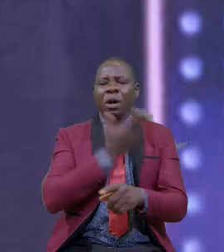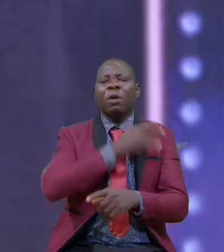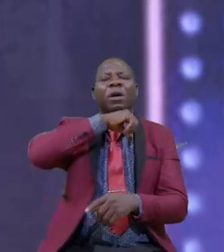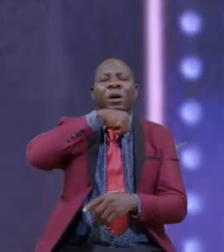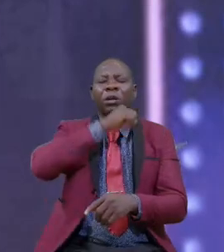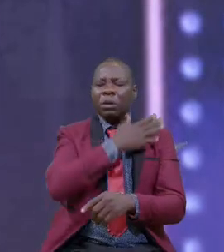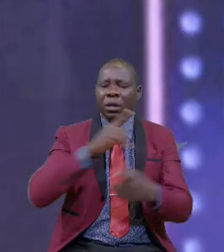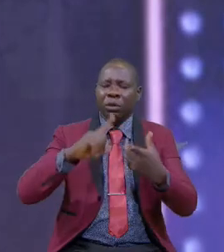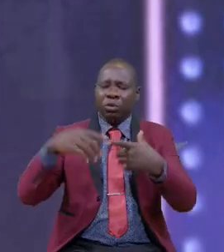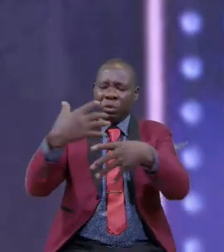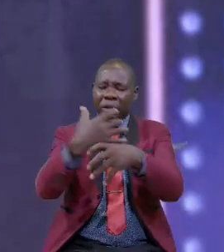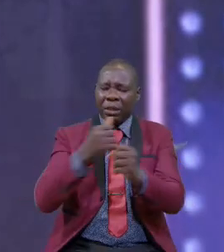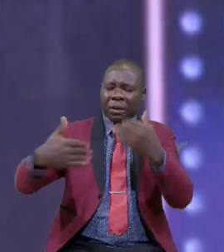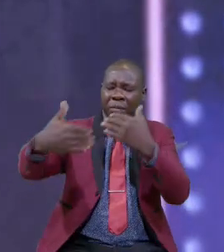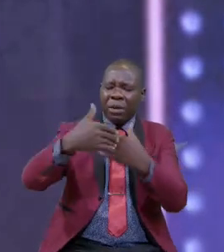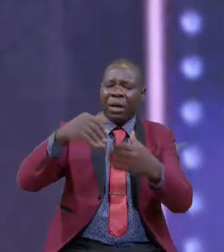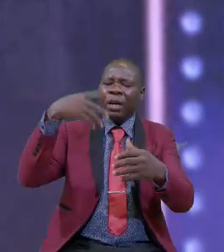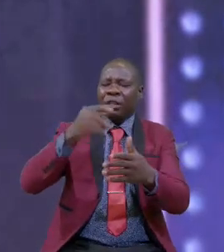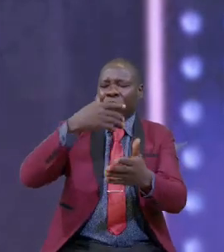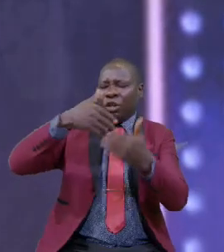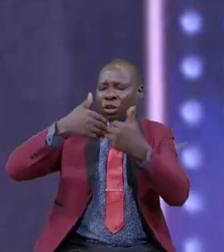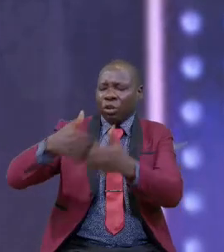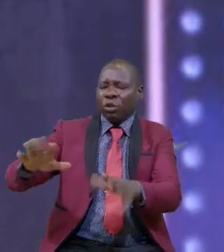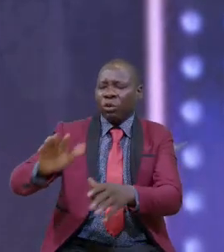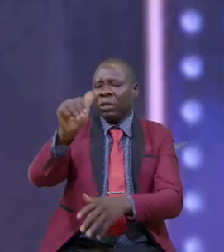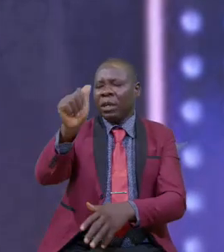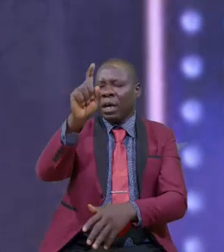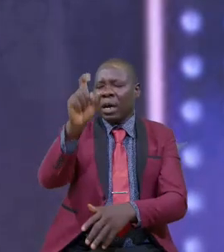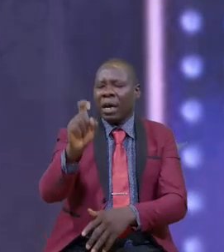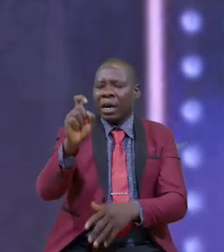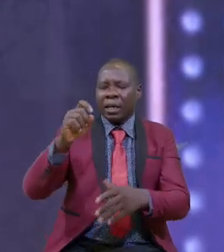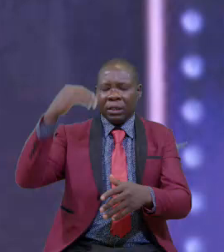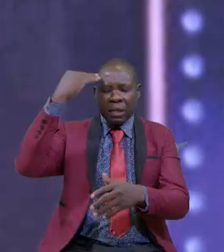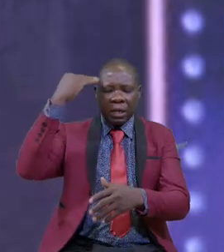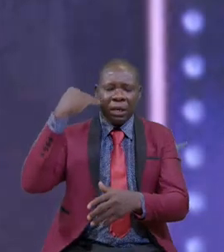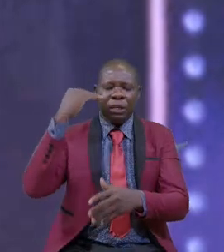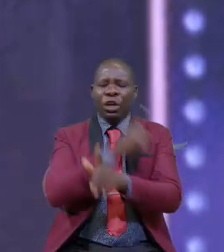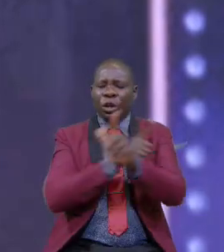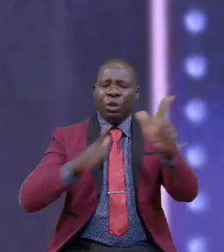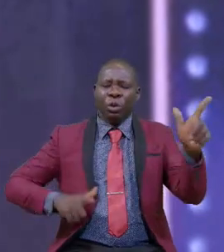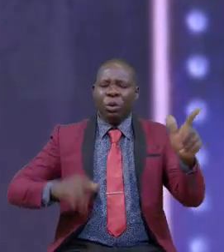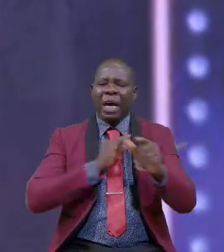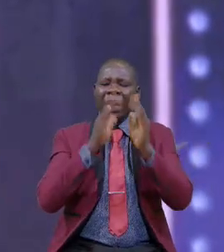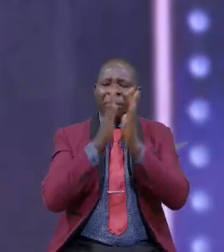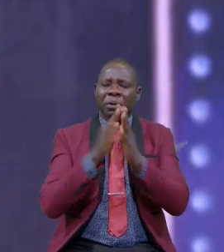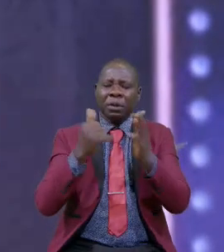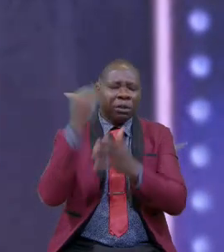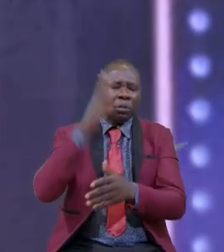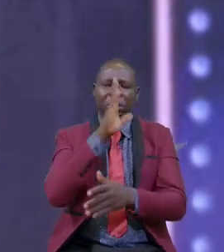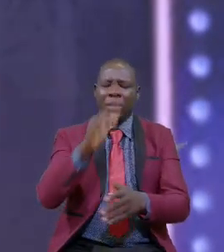lost axe head. Lord, I pray it will be a profitable time to us, to everyone,